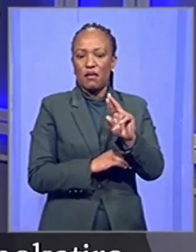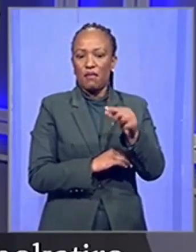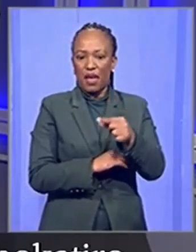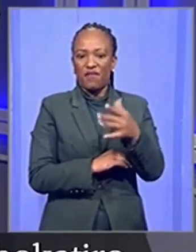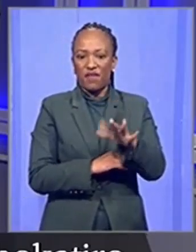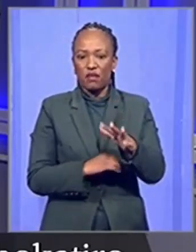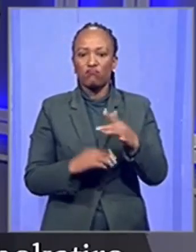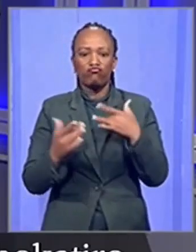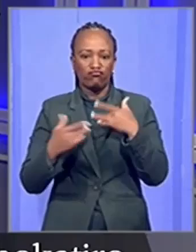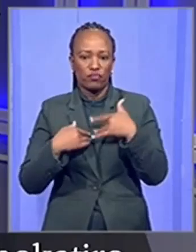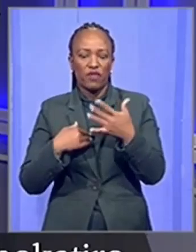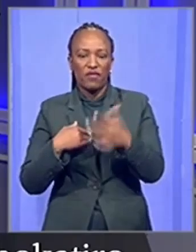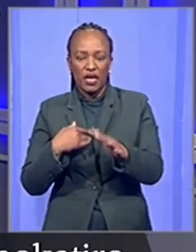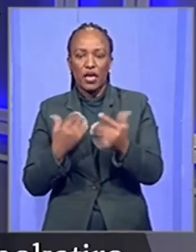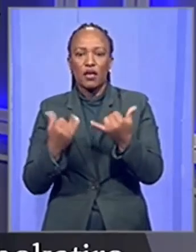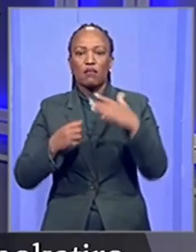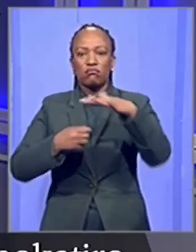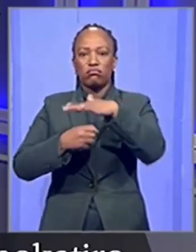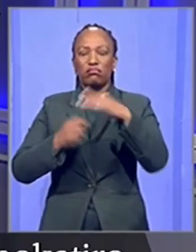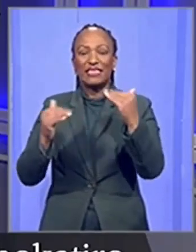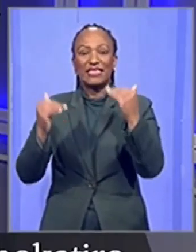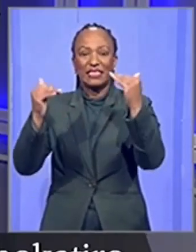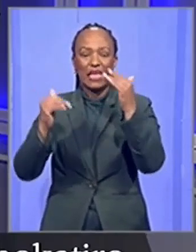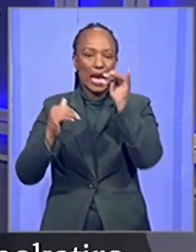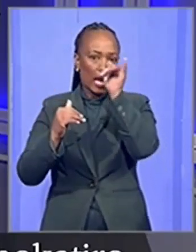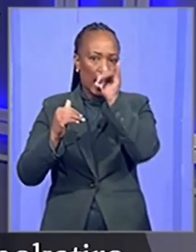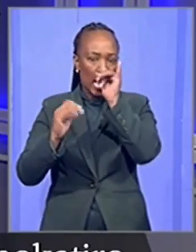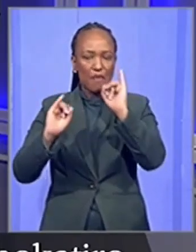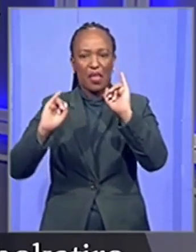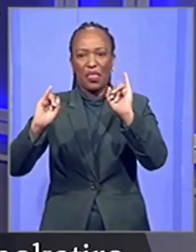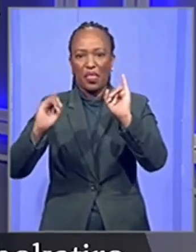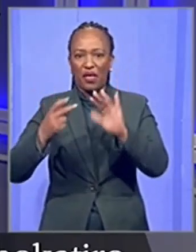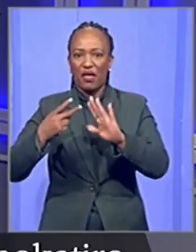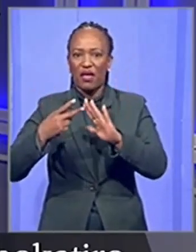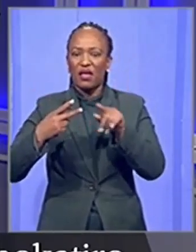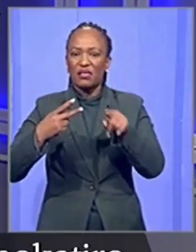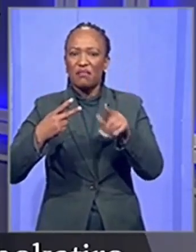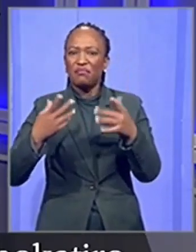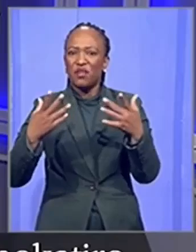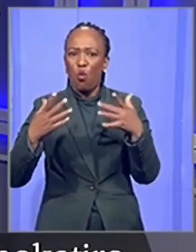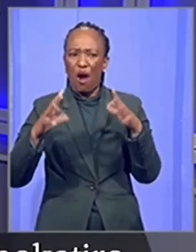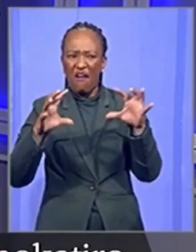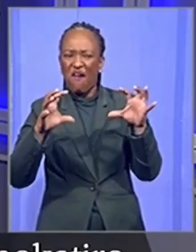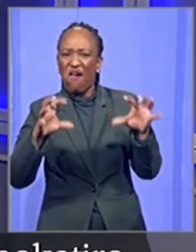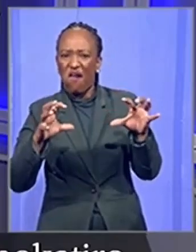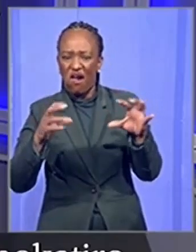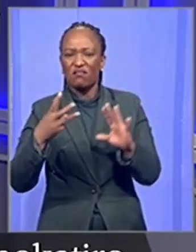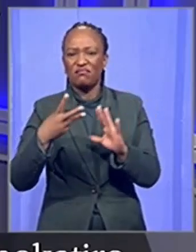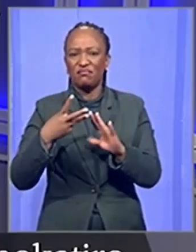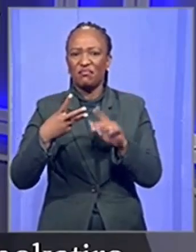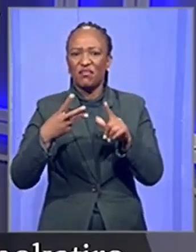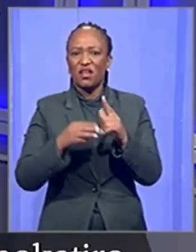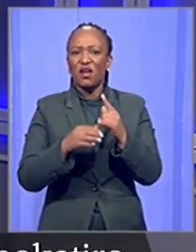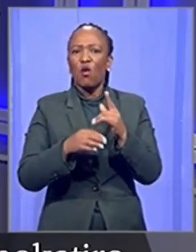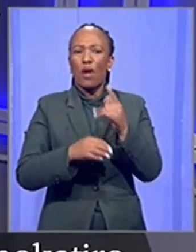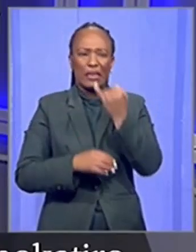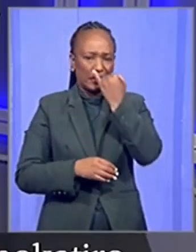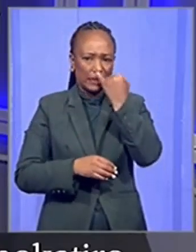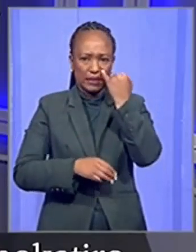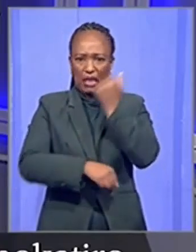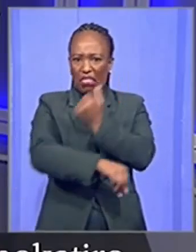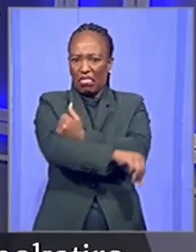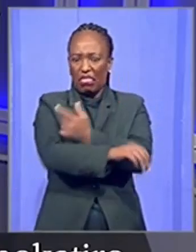bona ka ga selo se se kwa godimo sa bosenyi jo bo akaretsang tiriso dikgoka ya bong le tiriso e botlhaswa ya diritibatsi